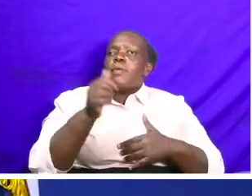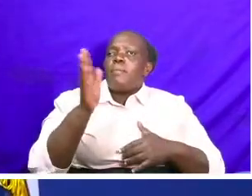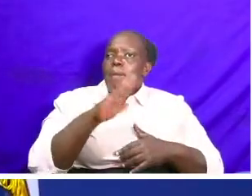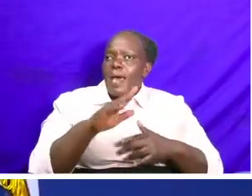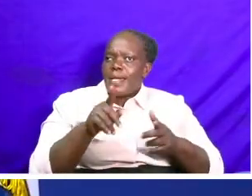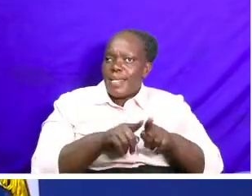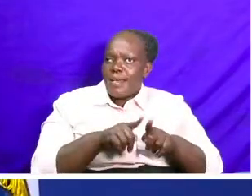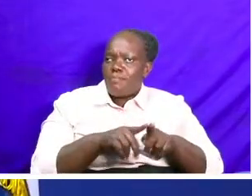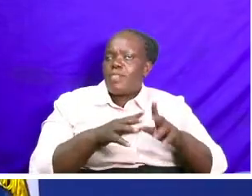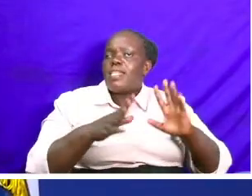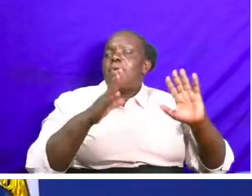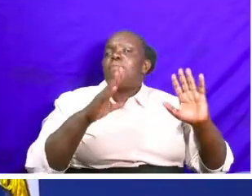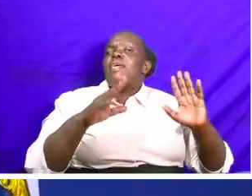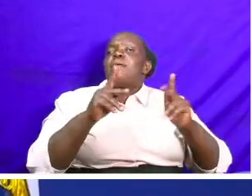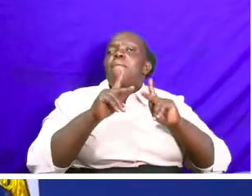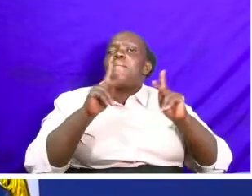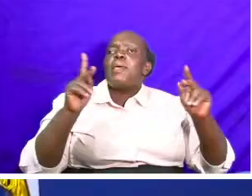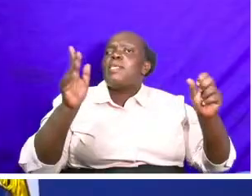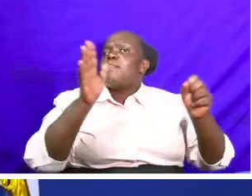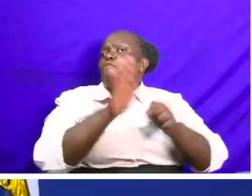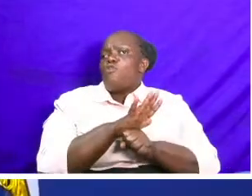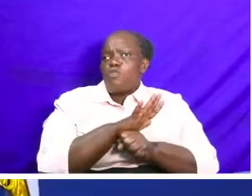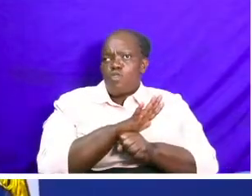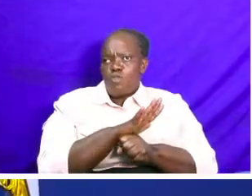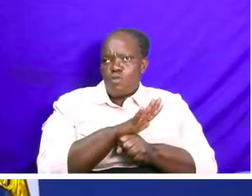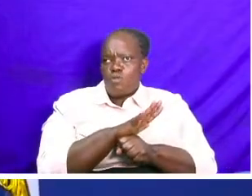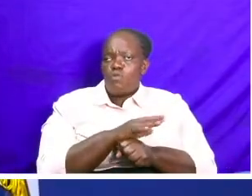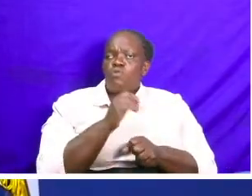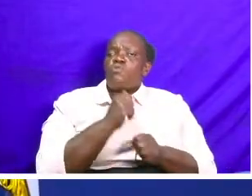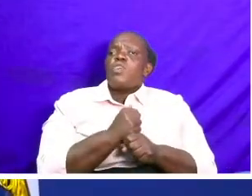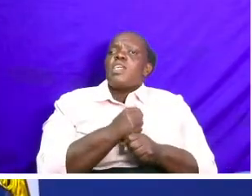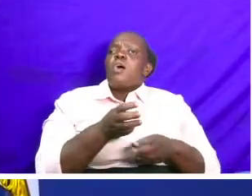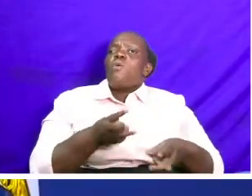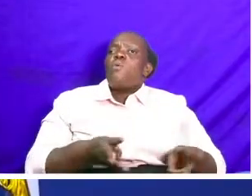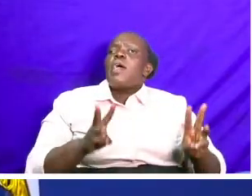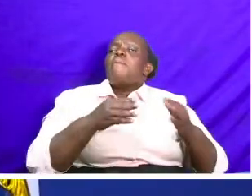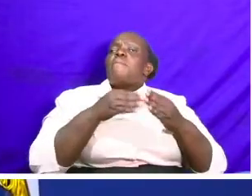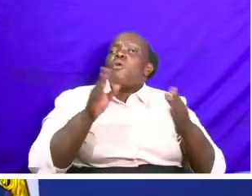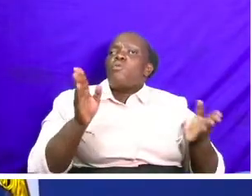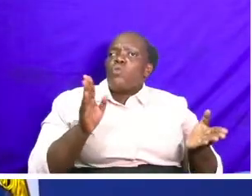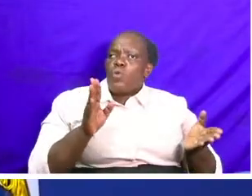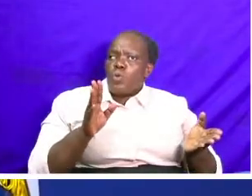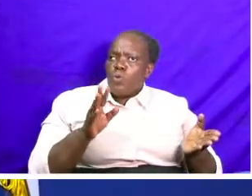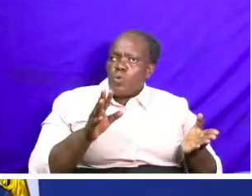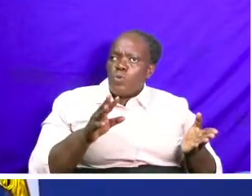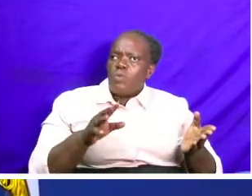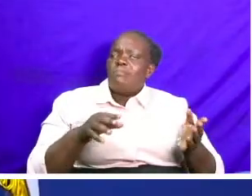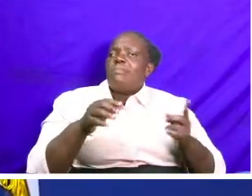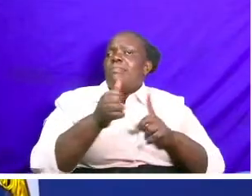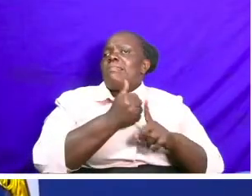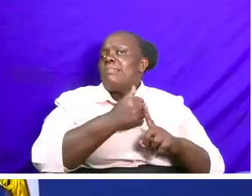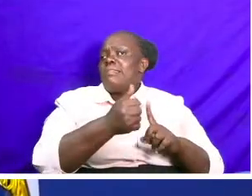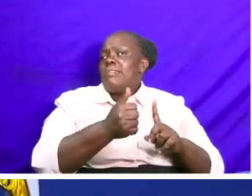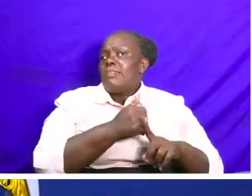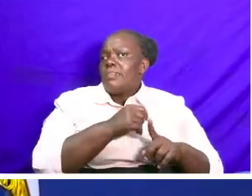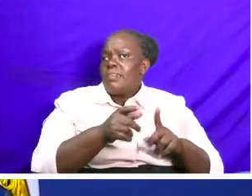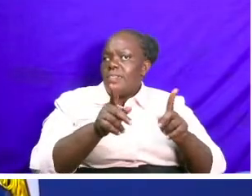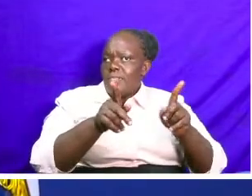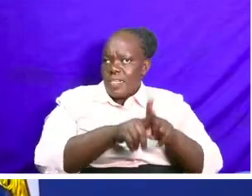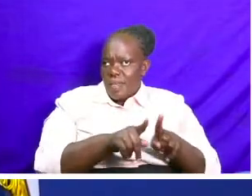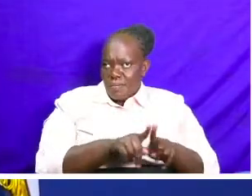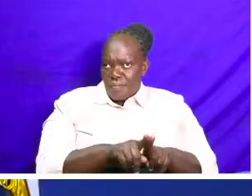let us do it peacefully. Let us not do it in a manner that we are going to create more casualties when there is